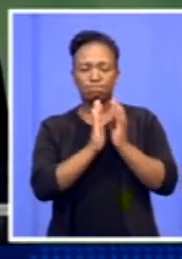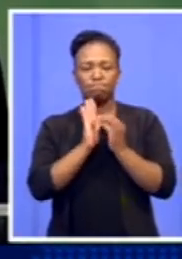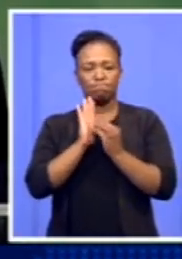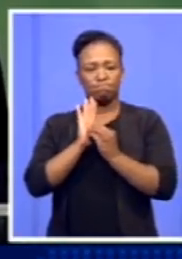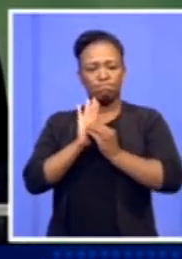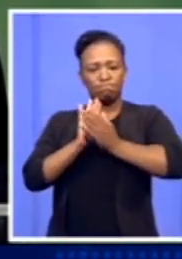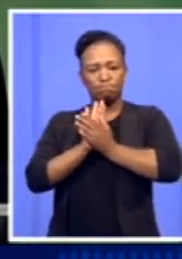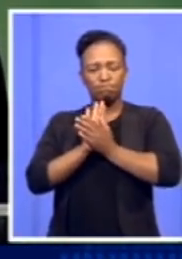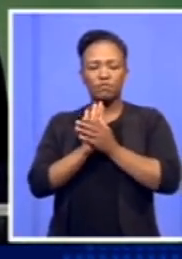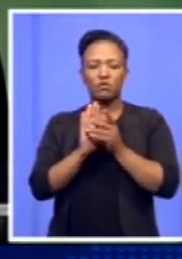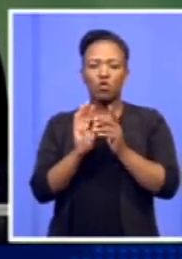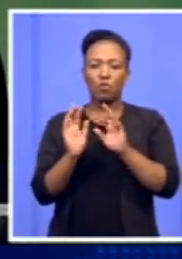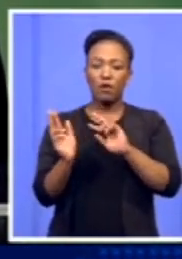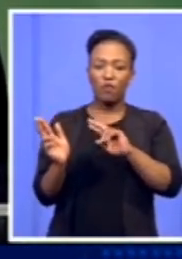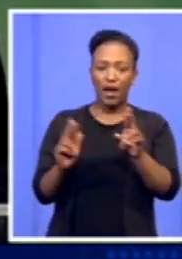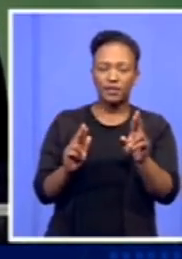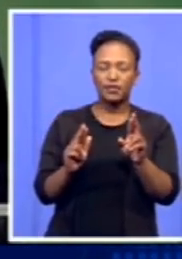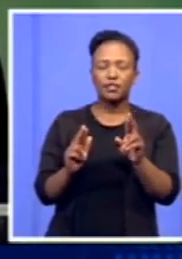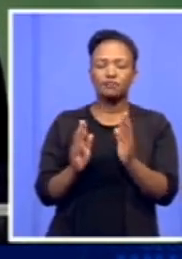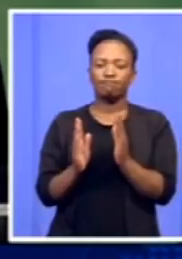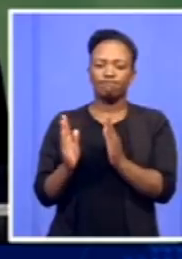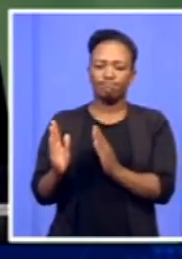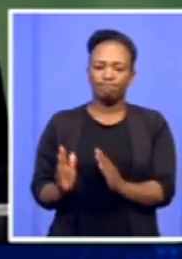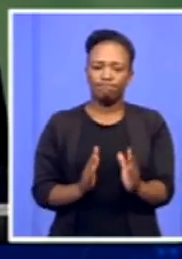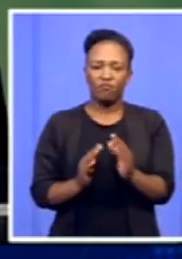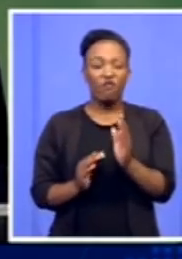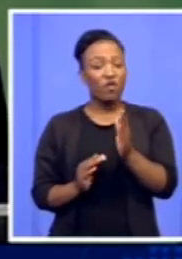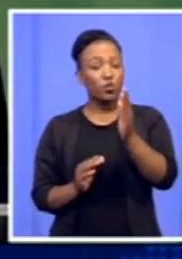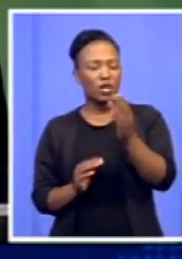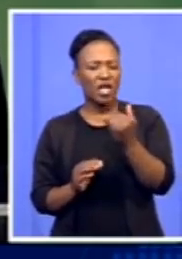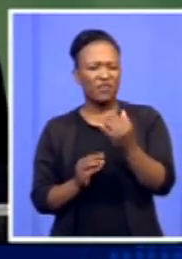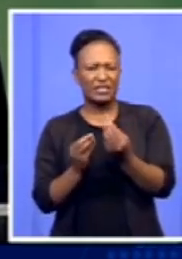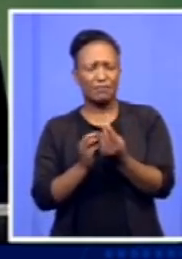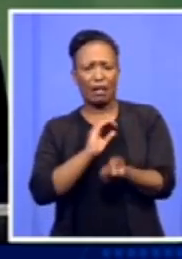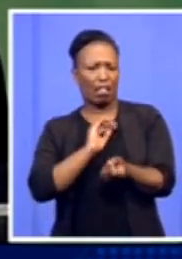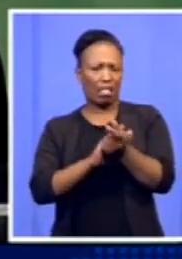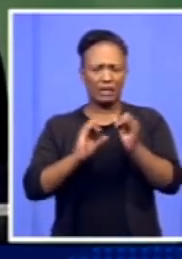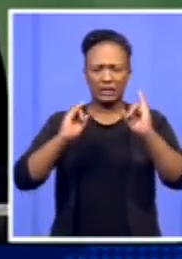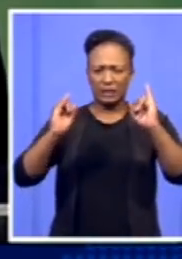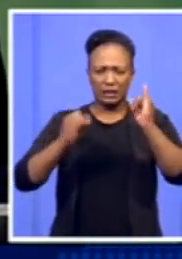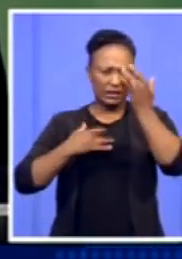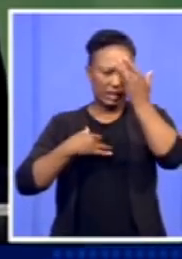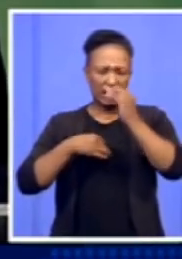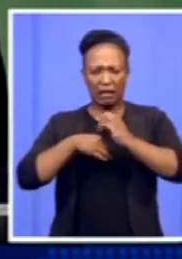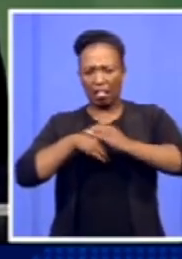and establish fruitful cooperation between ourselves and find new mechanisms